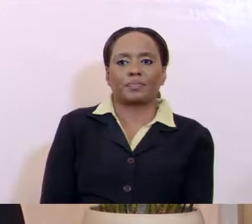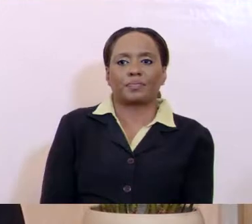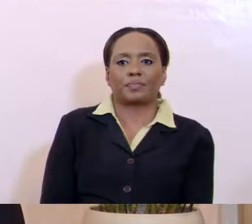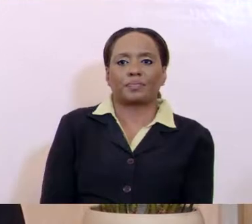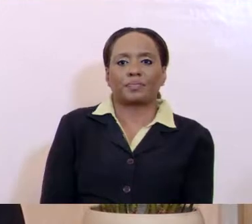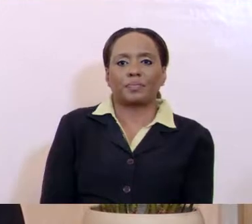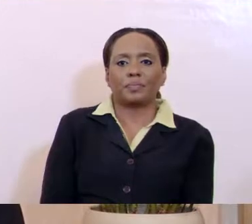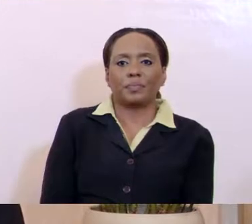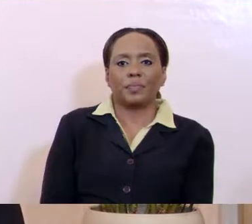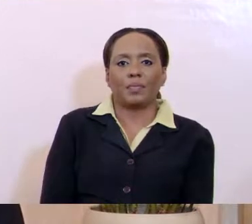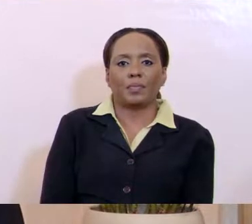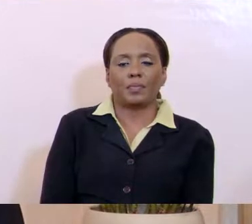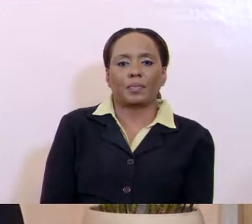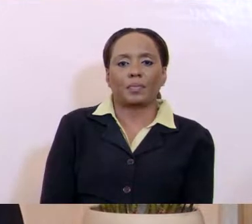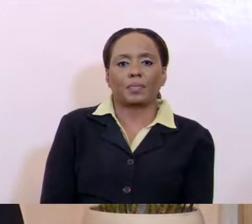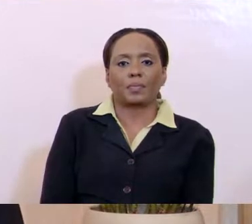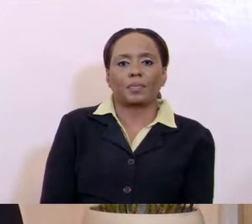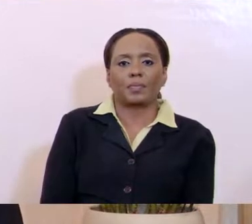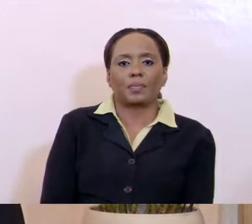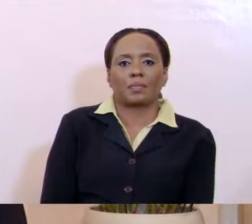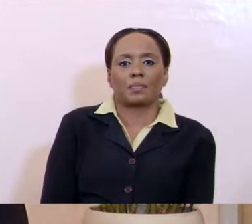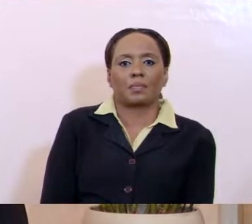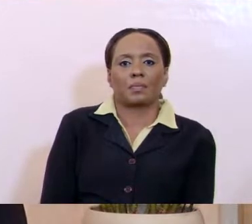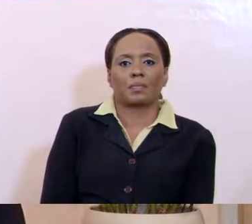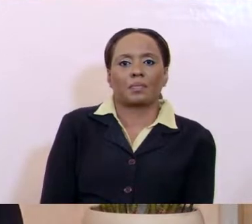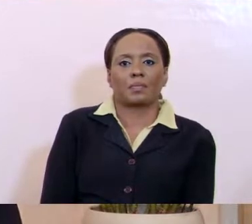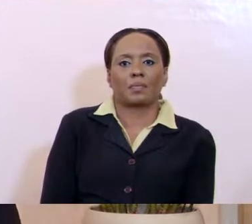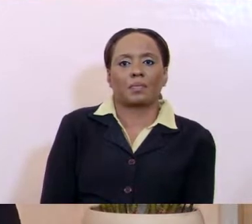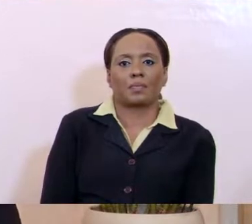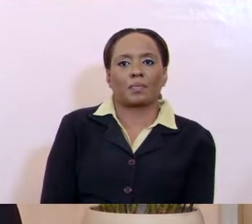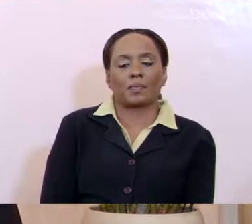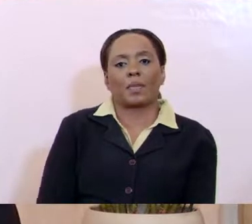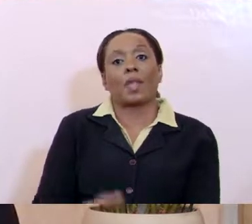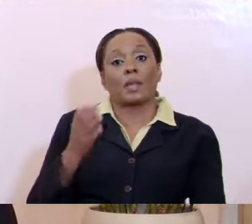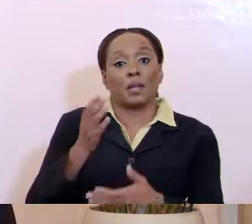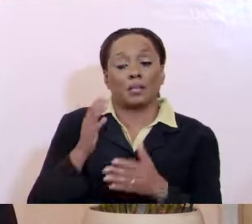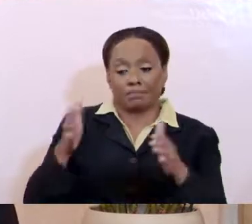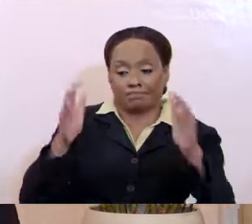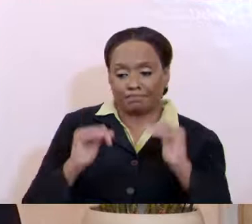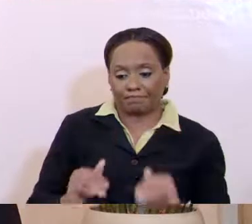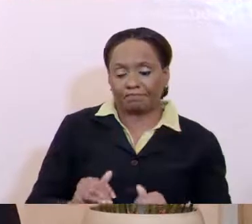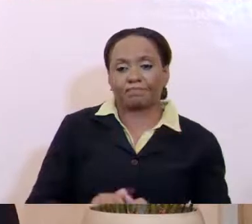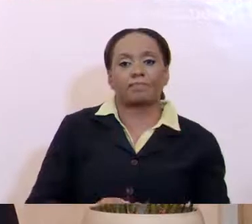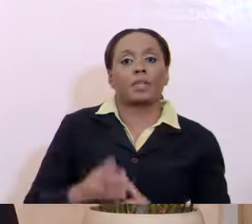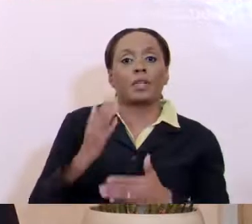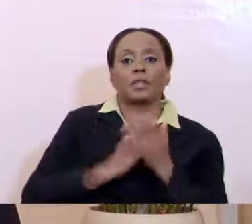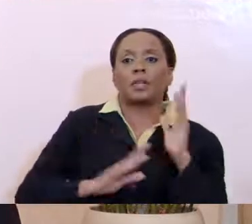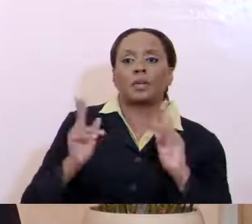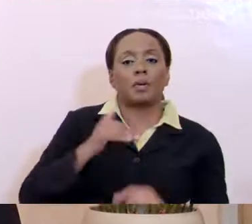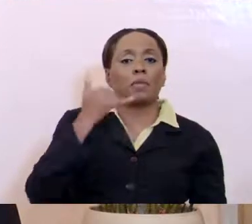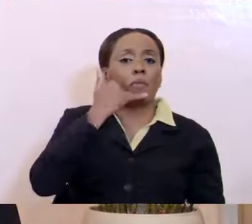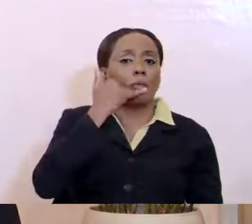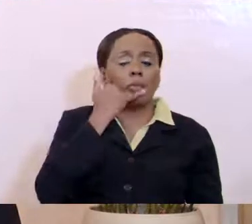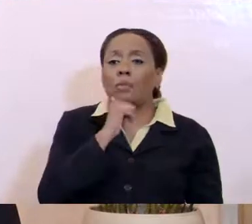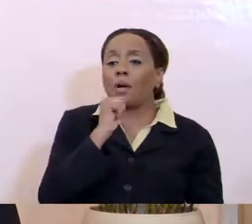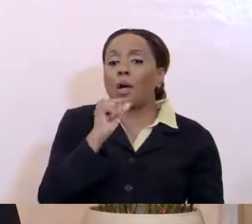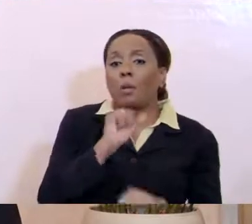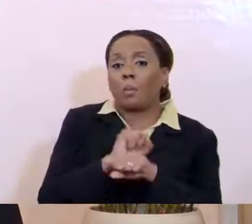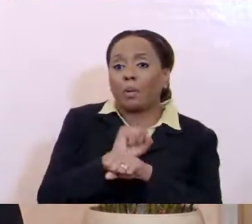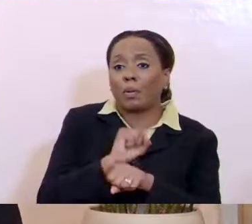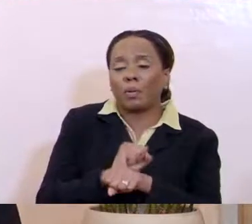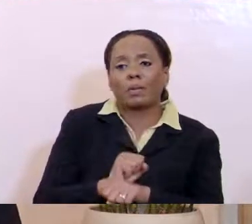been suffering severely because their phones have not been working and things of that sort, you'll be happy to know that the vendors